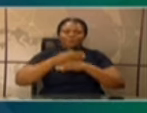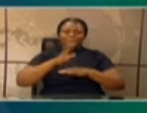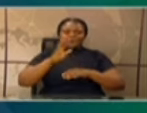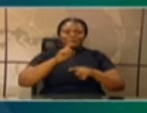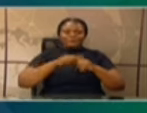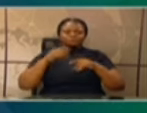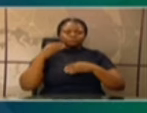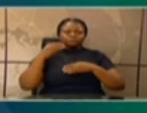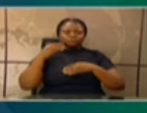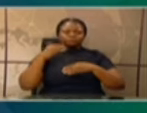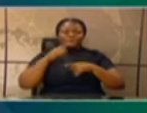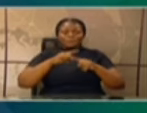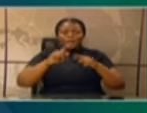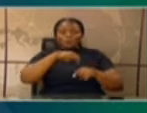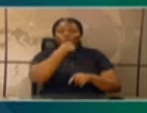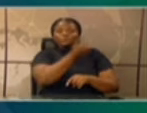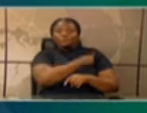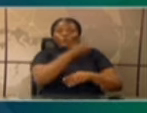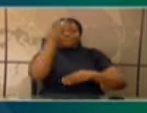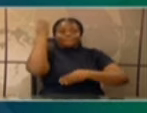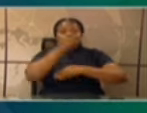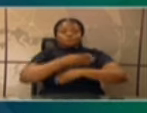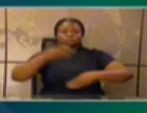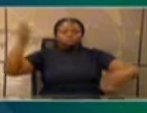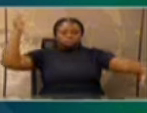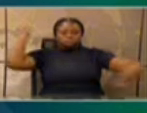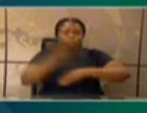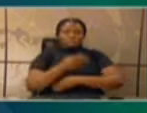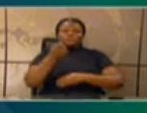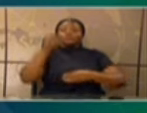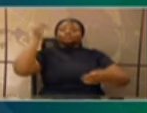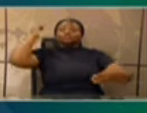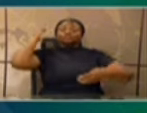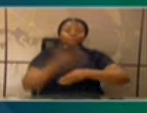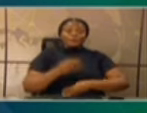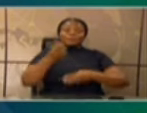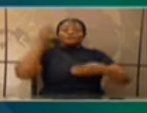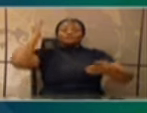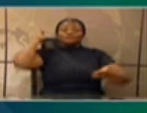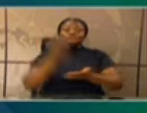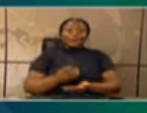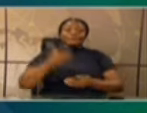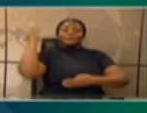Ye ti tum. Ye bet me stop. Eh ye jini.